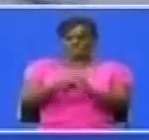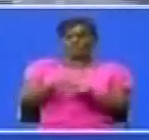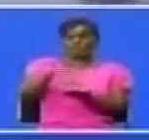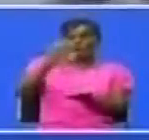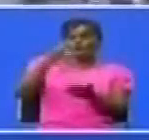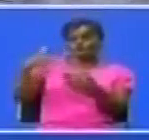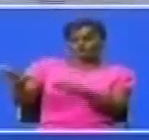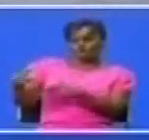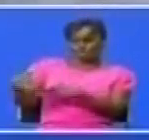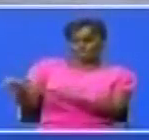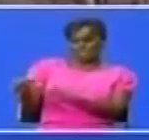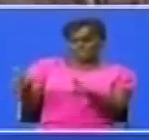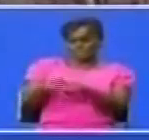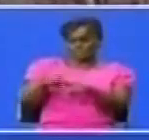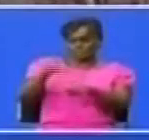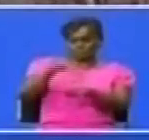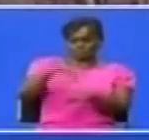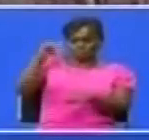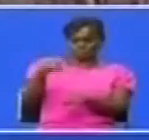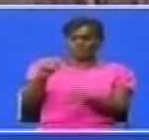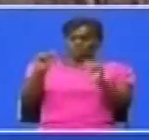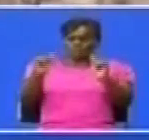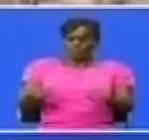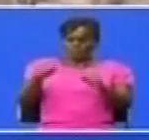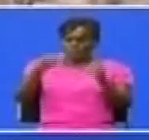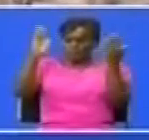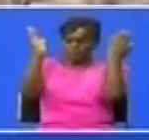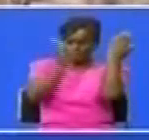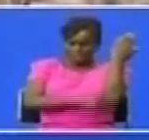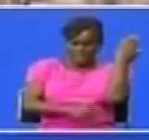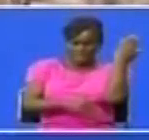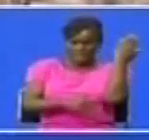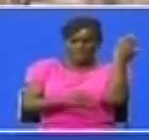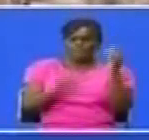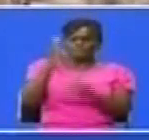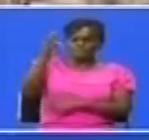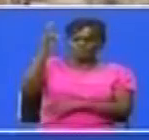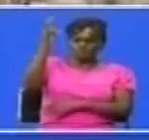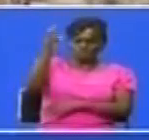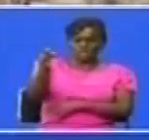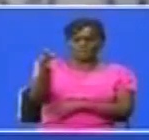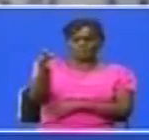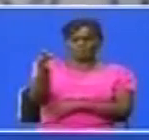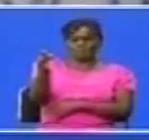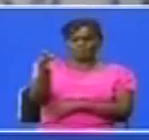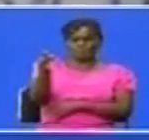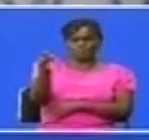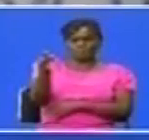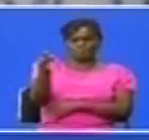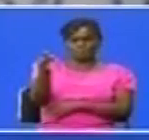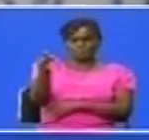than benefits, and the impact on crop yield is likely to be worse in the long term than in the short term effects. Climate